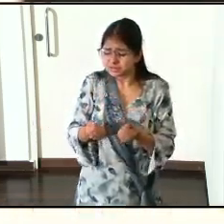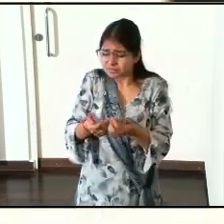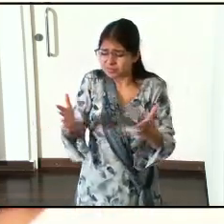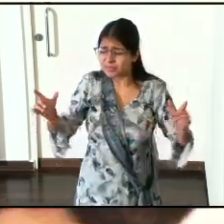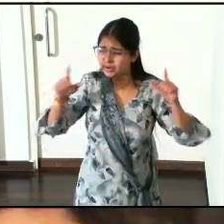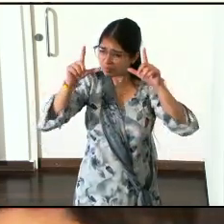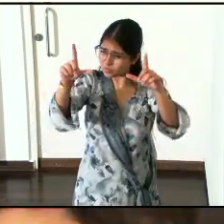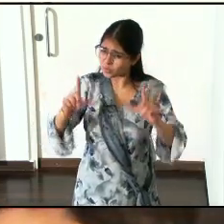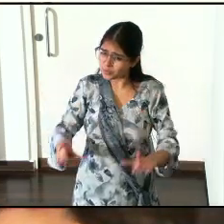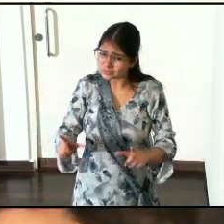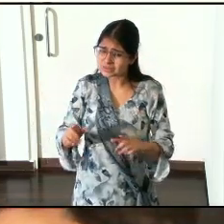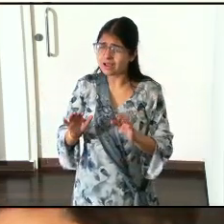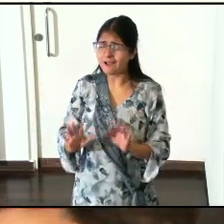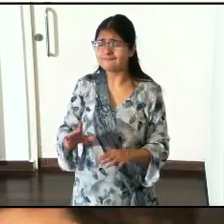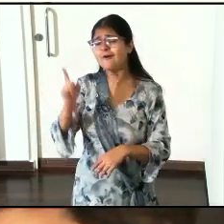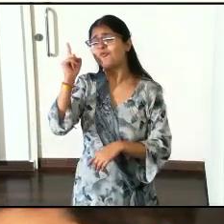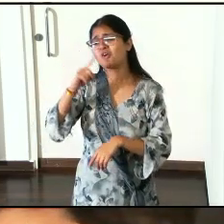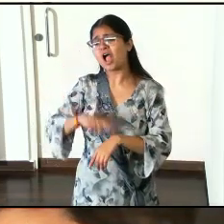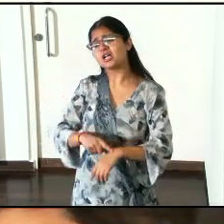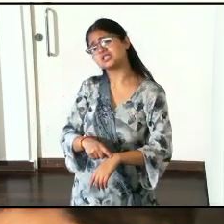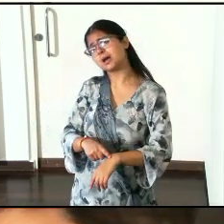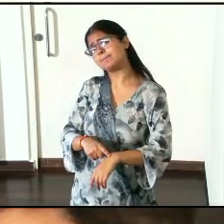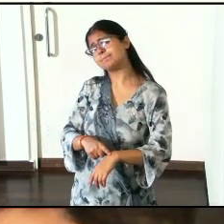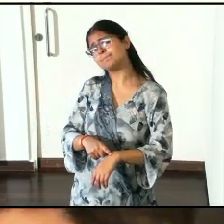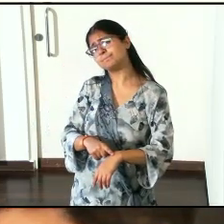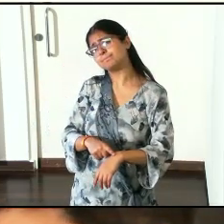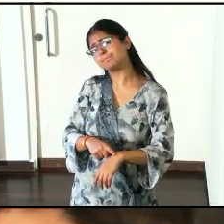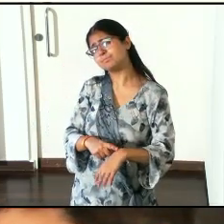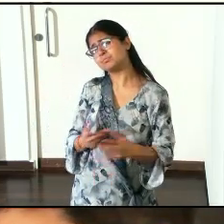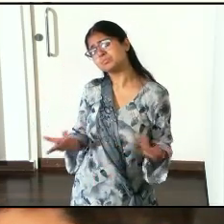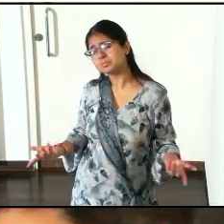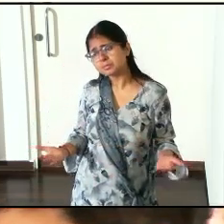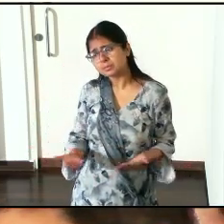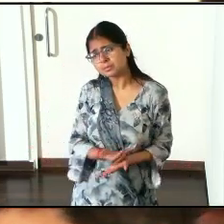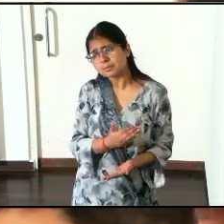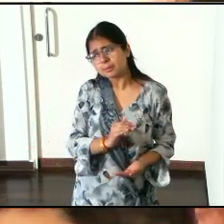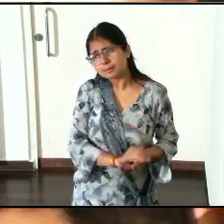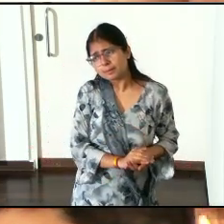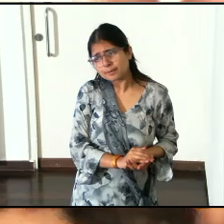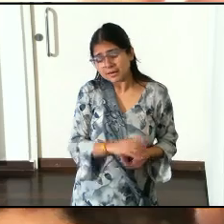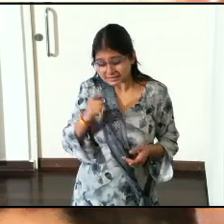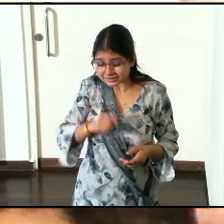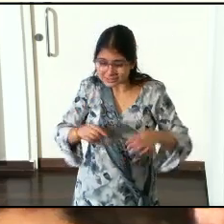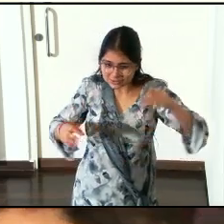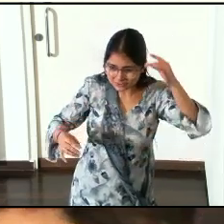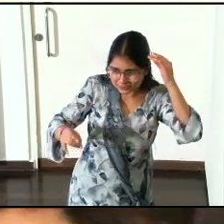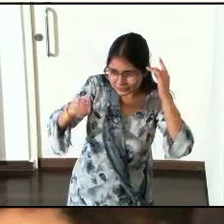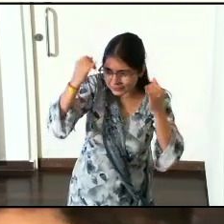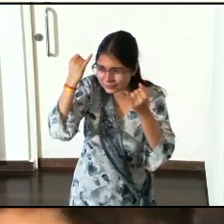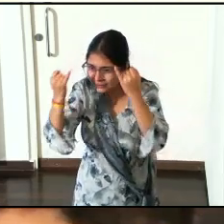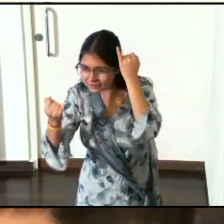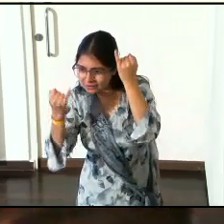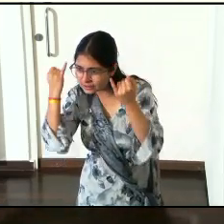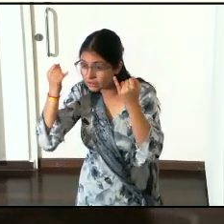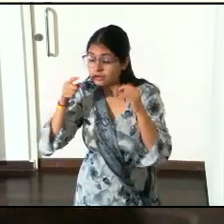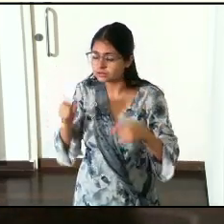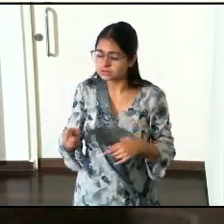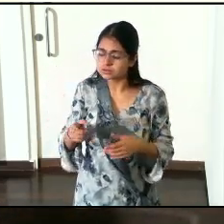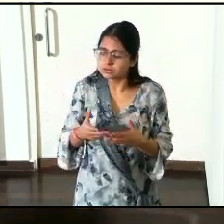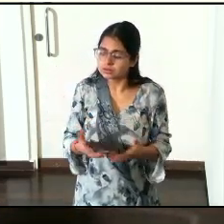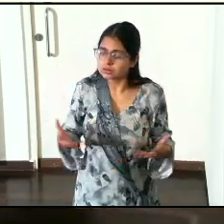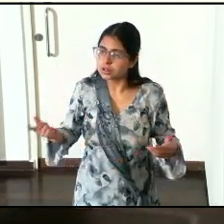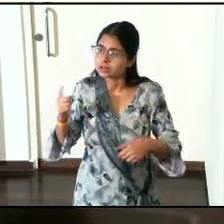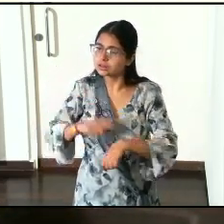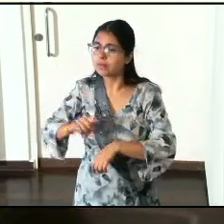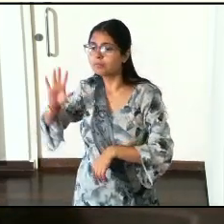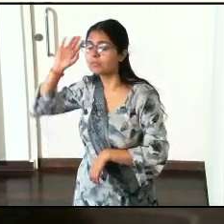a one-time, in a way, outflow of creativity. And it was a product of the time,